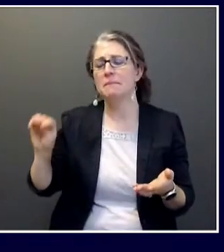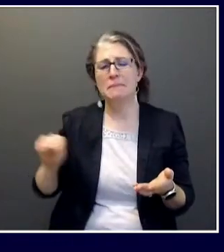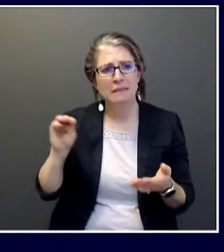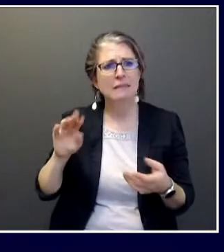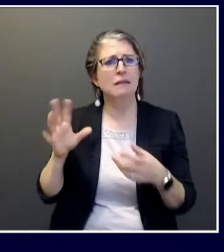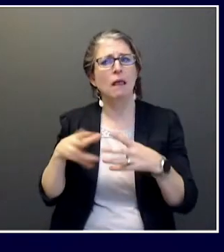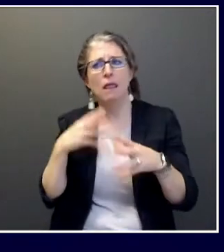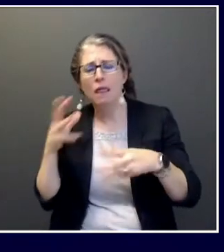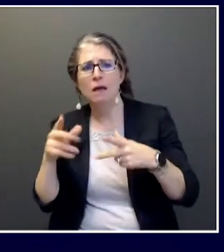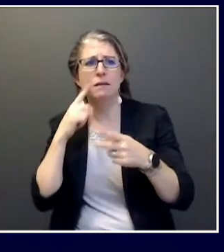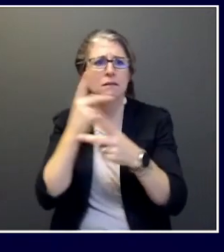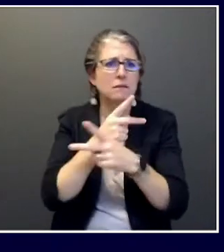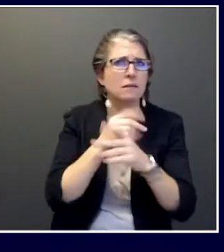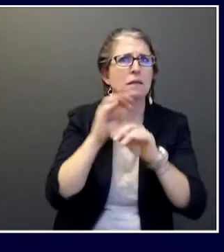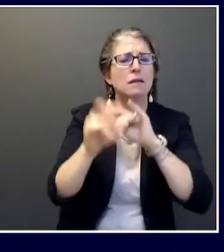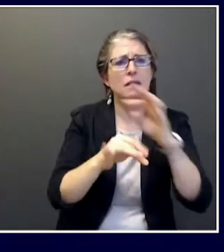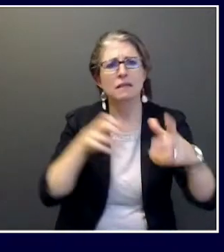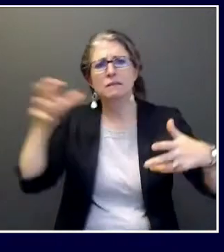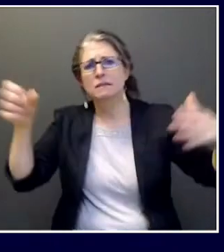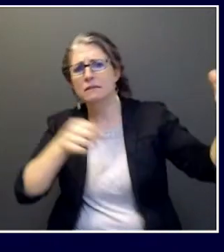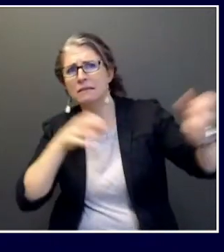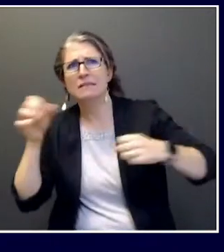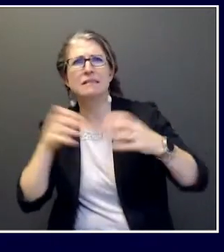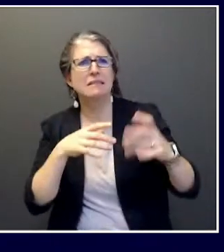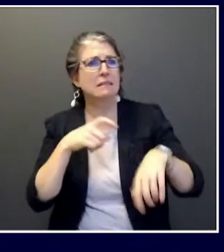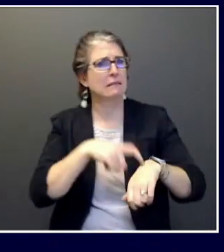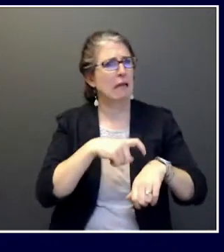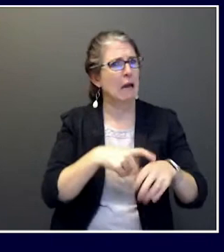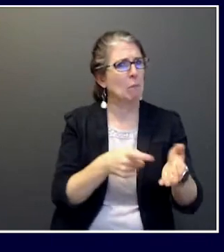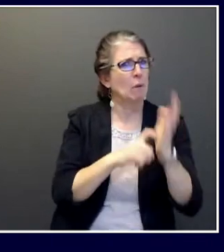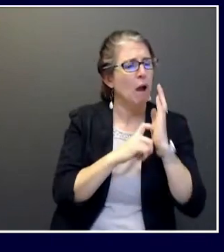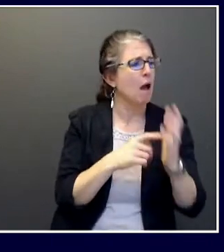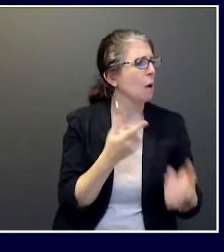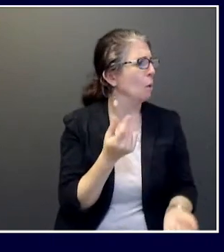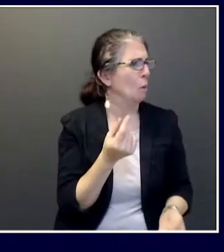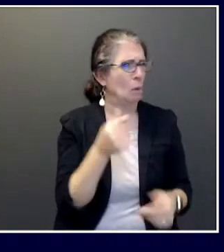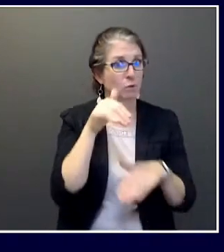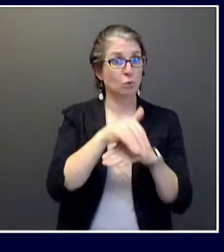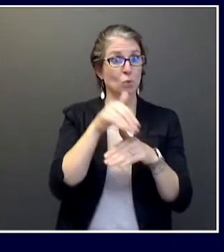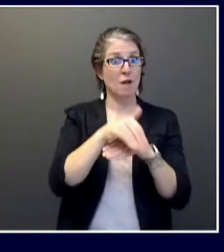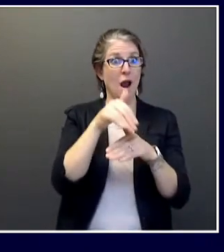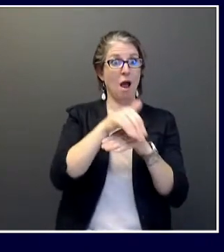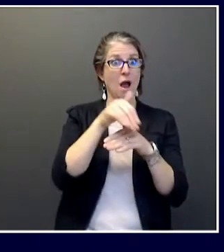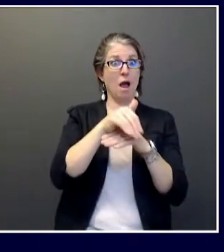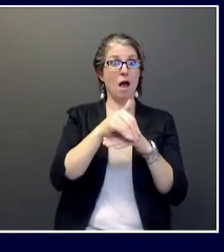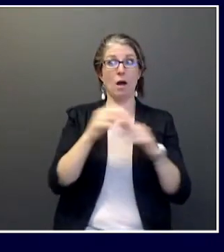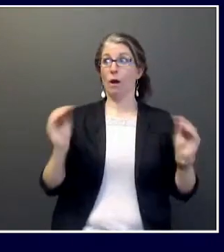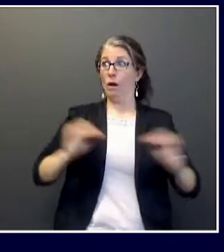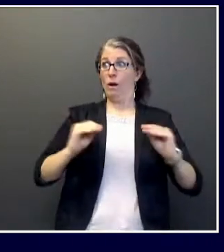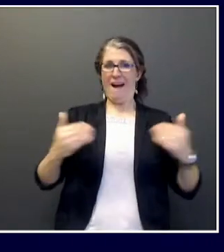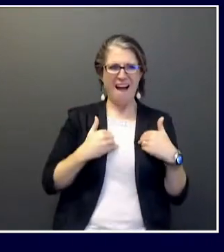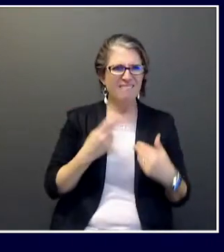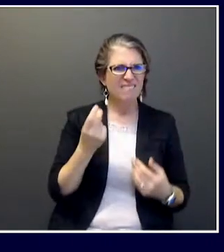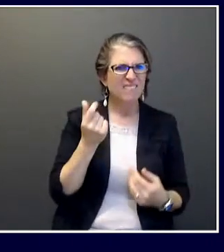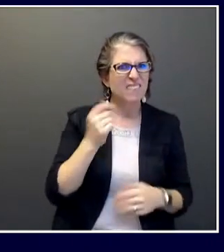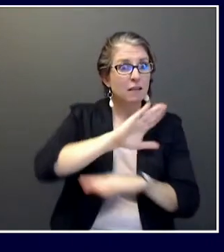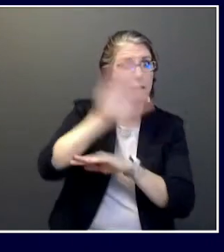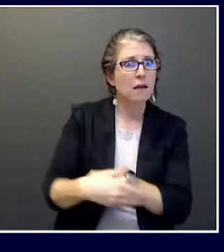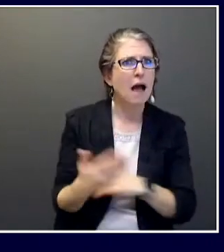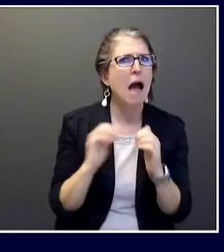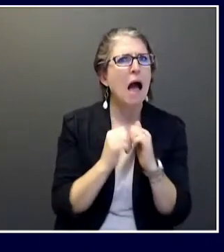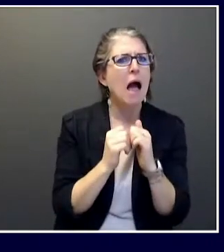So, if there's an incoming class of certified nursing assistants, for example, it takes time.